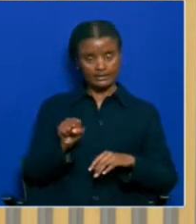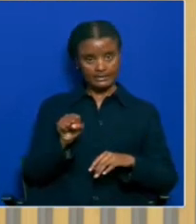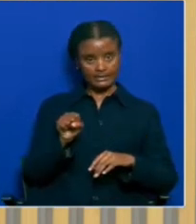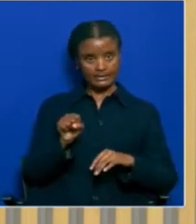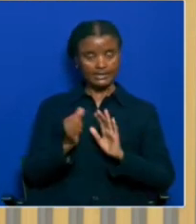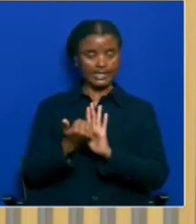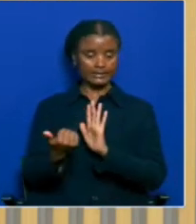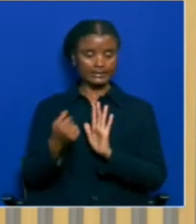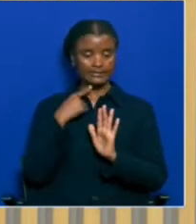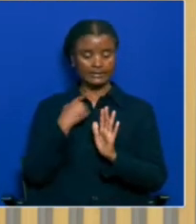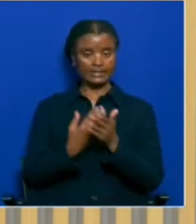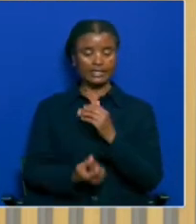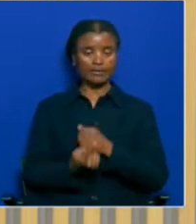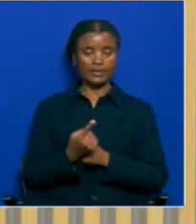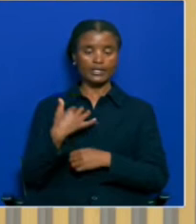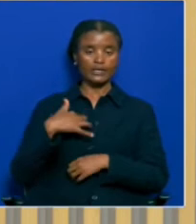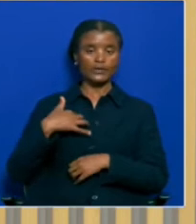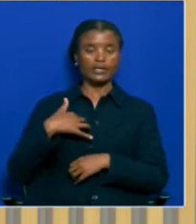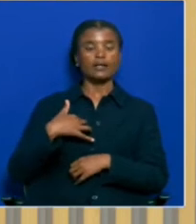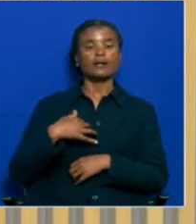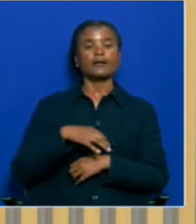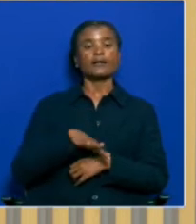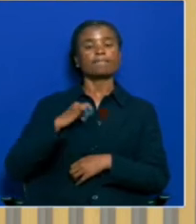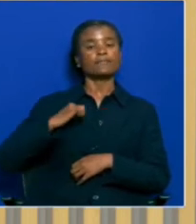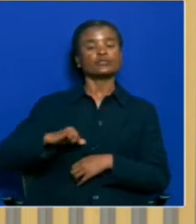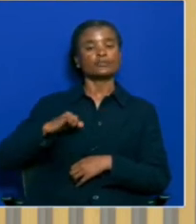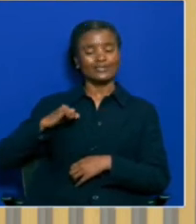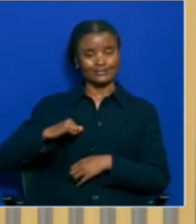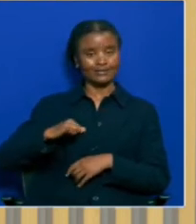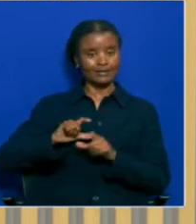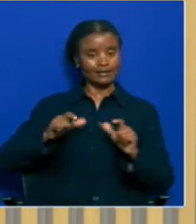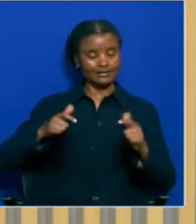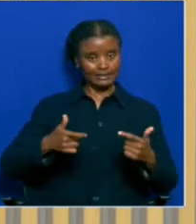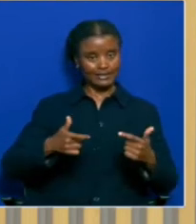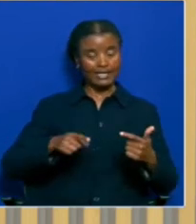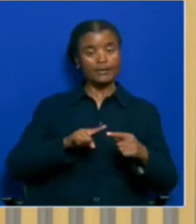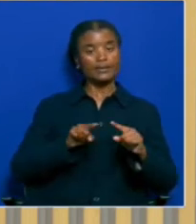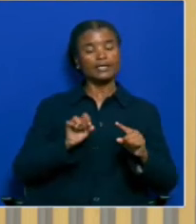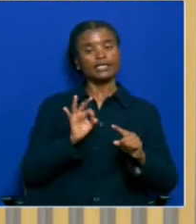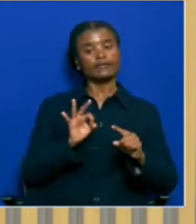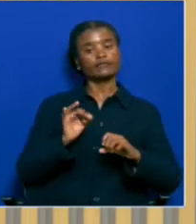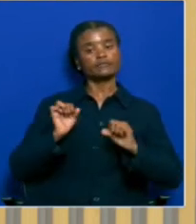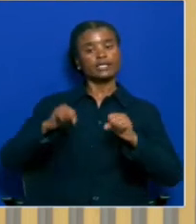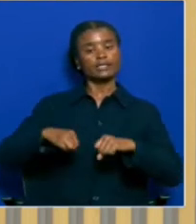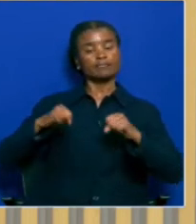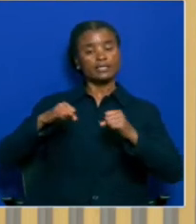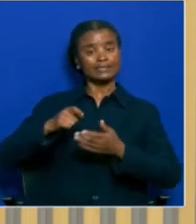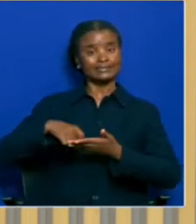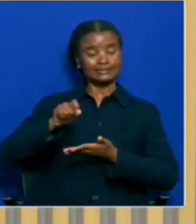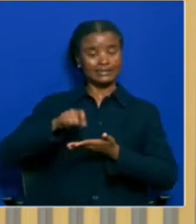Metropolitan Council unless, and this is that important part, unless an appropriate agreement has been signed with a